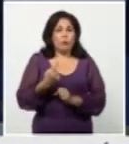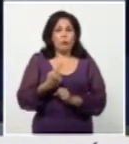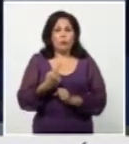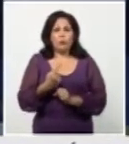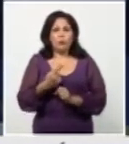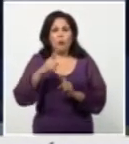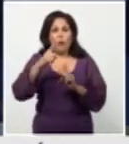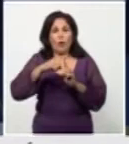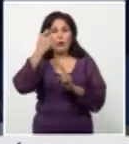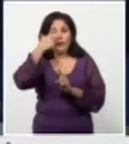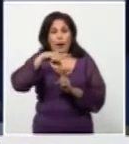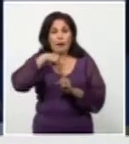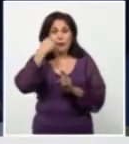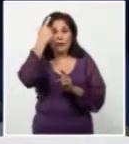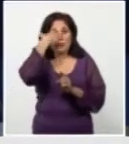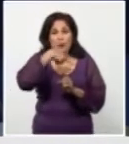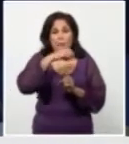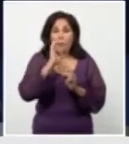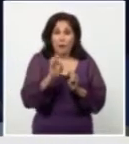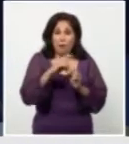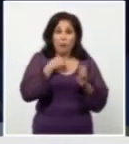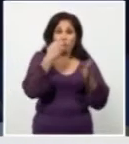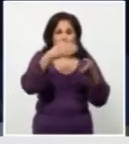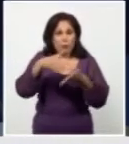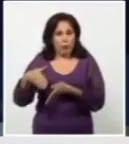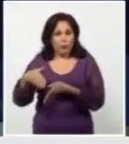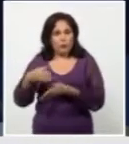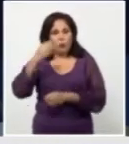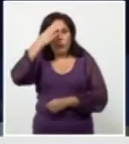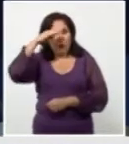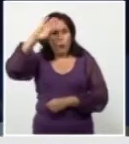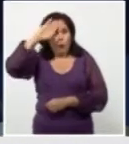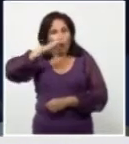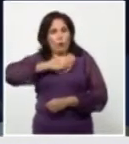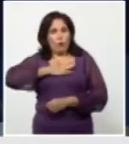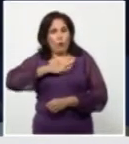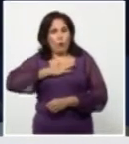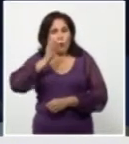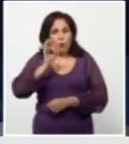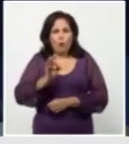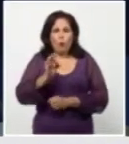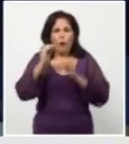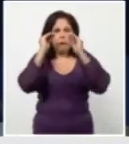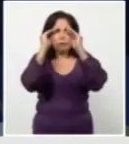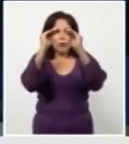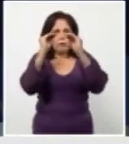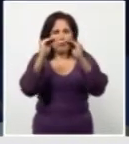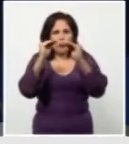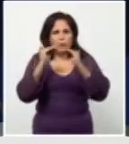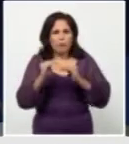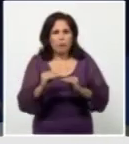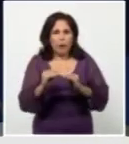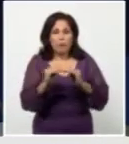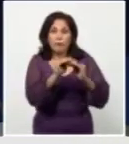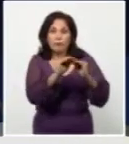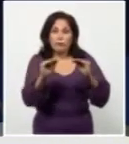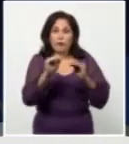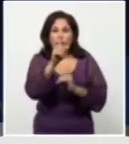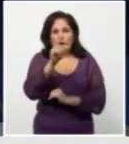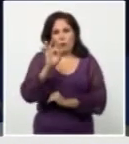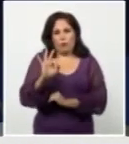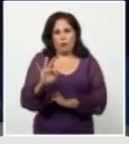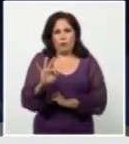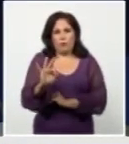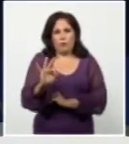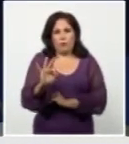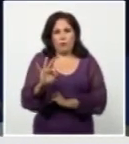Cuba occupies the 18th position among the countries of the region of the Americas reporting COVID-19,